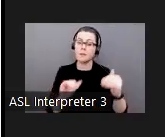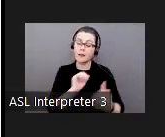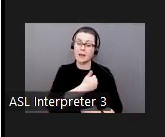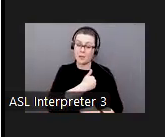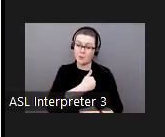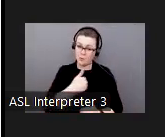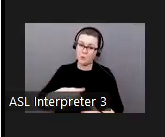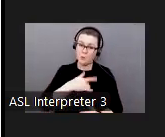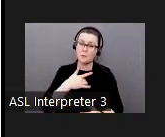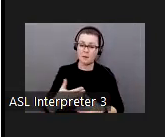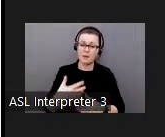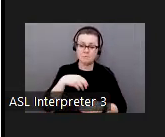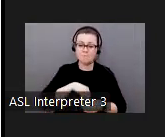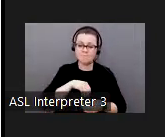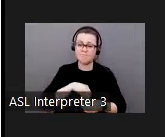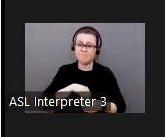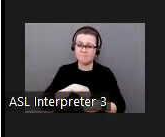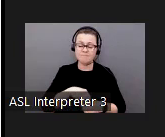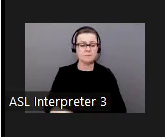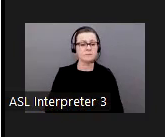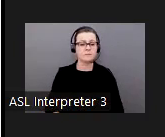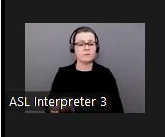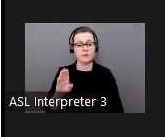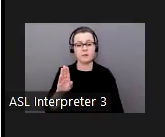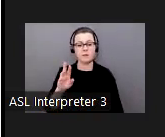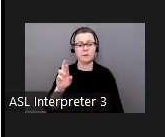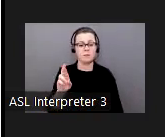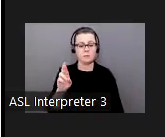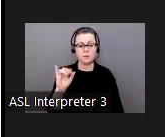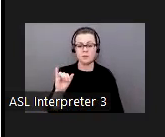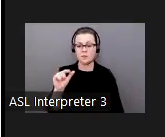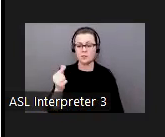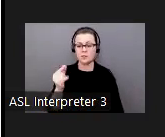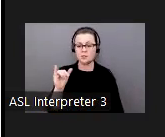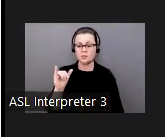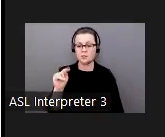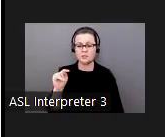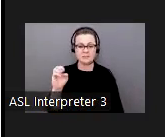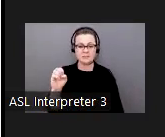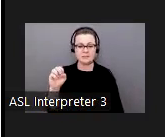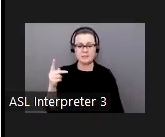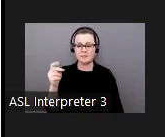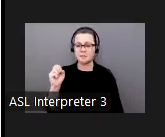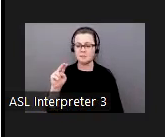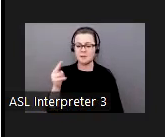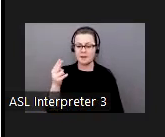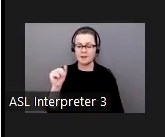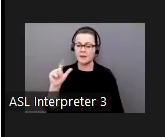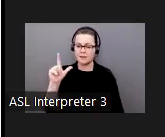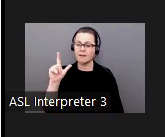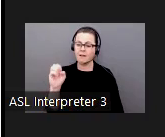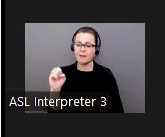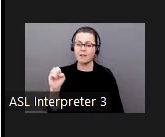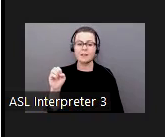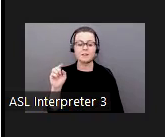Bridget Penhall has described ageism as kind of a sort of in the sense of a triple threat